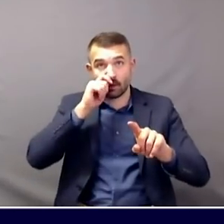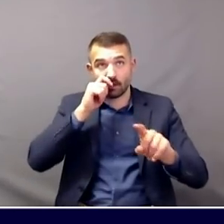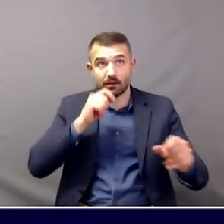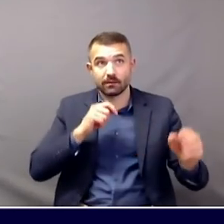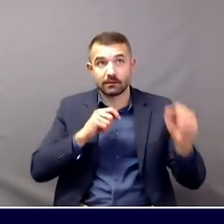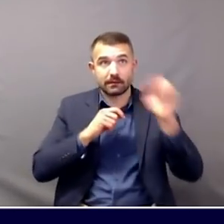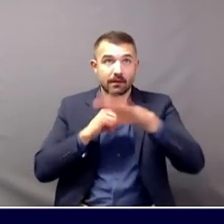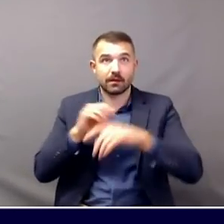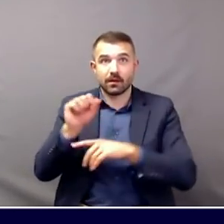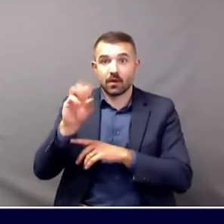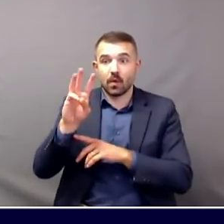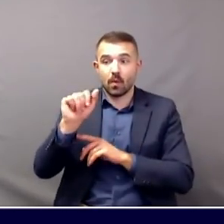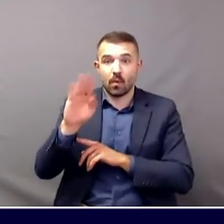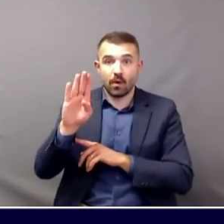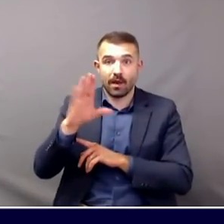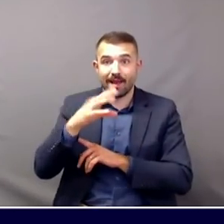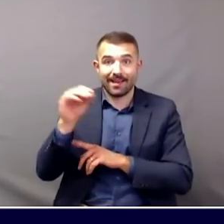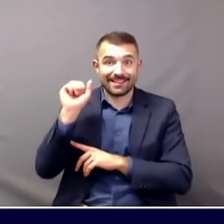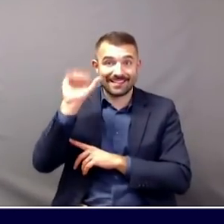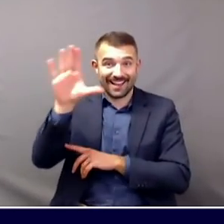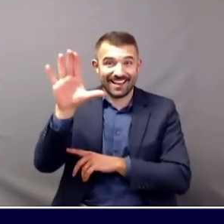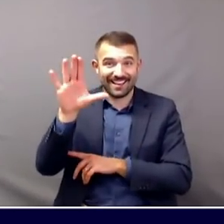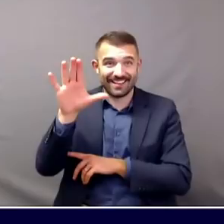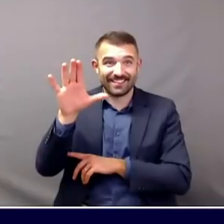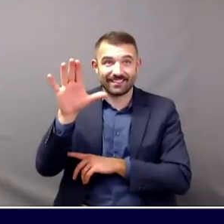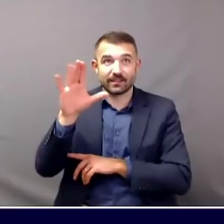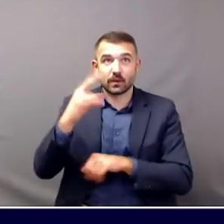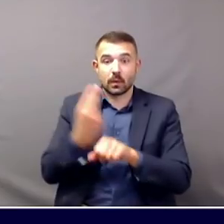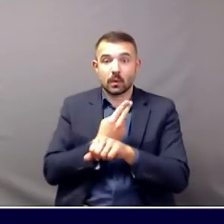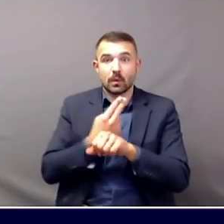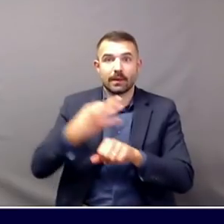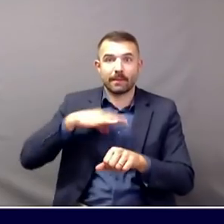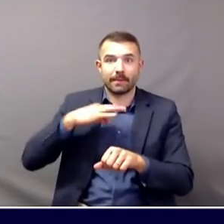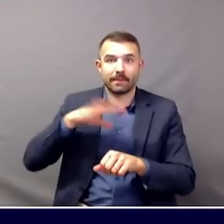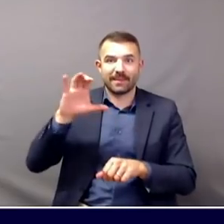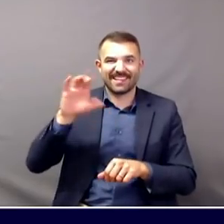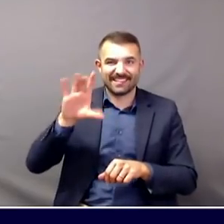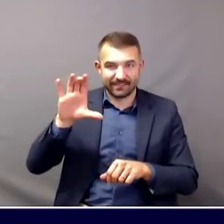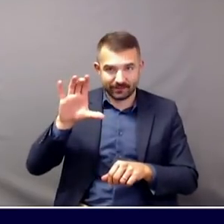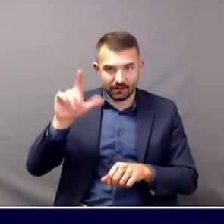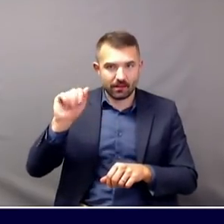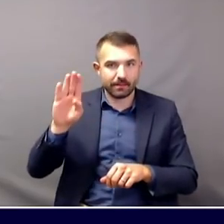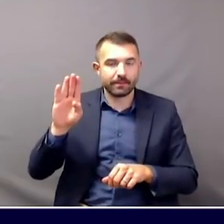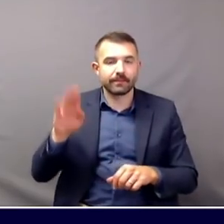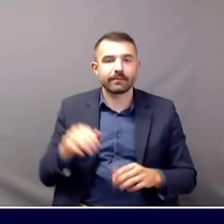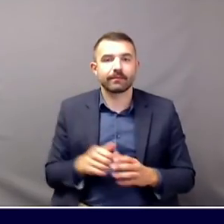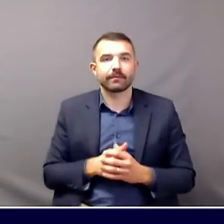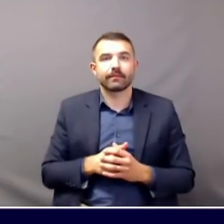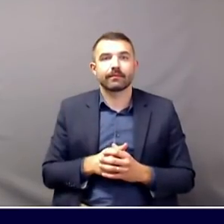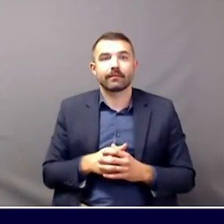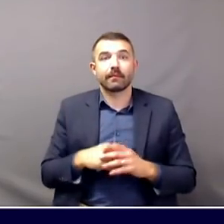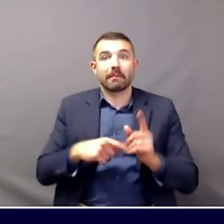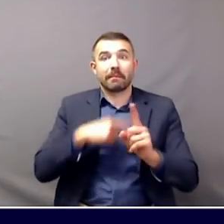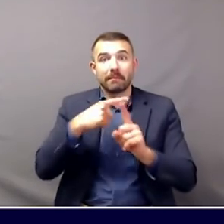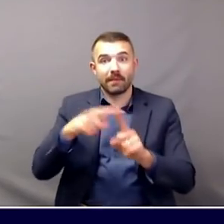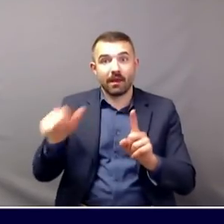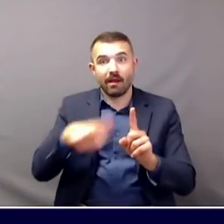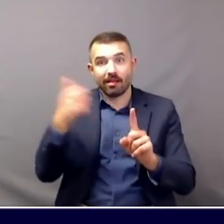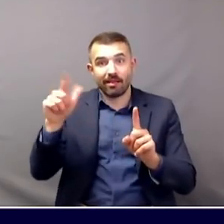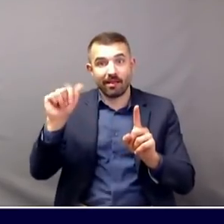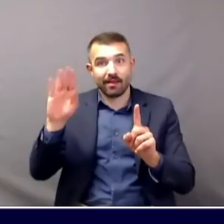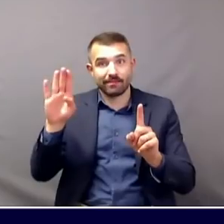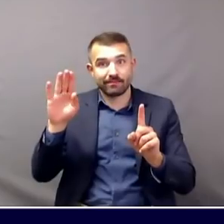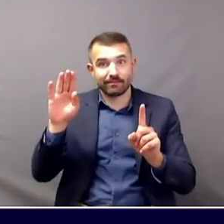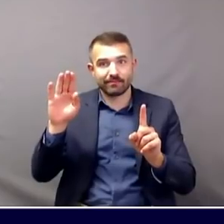Maine CDC's laboratory, but not exclusively. We also make sure the laboratory in Augusta is available